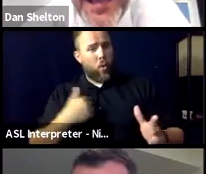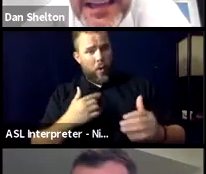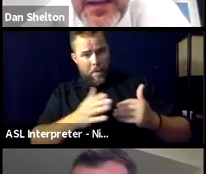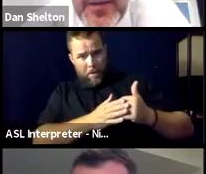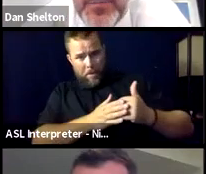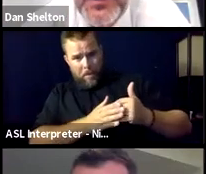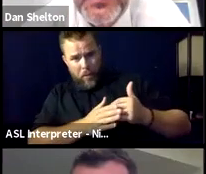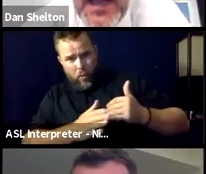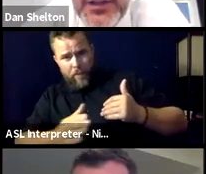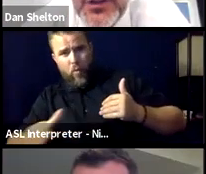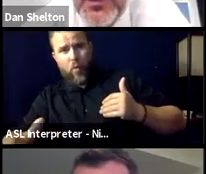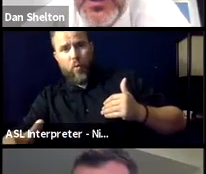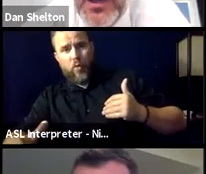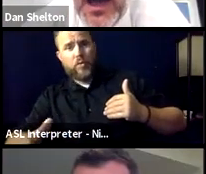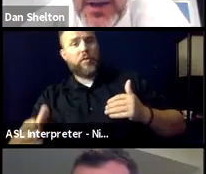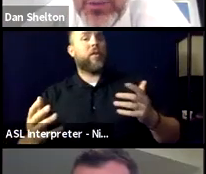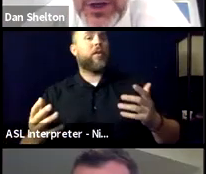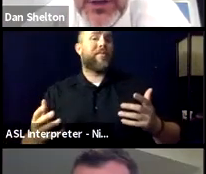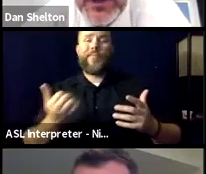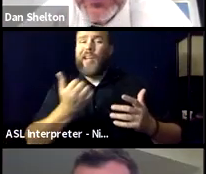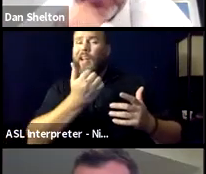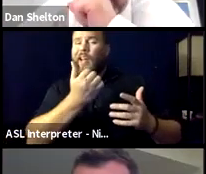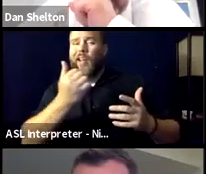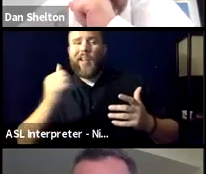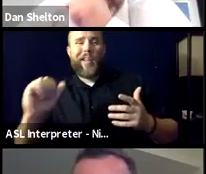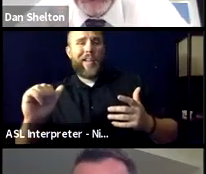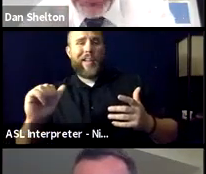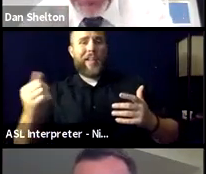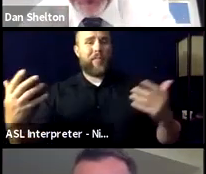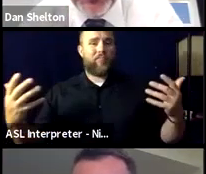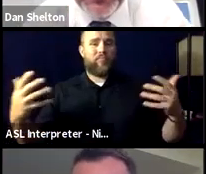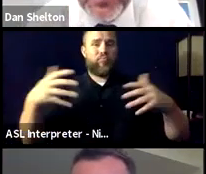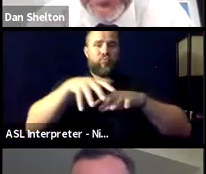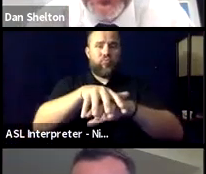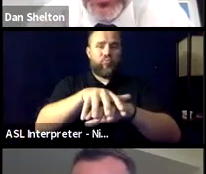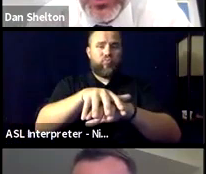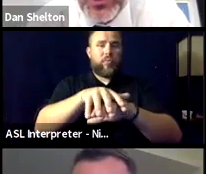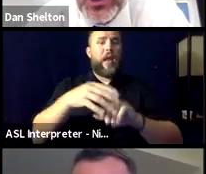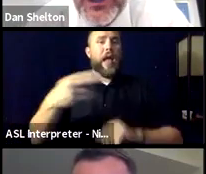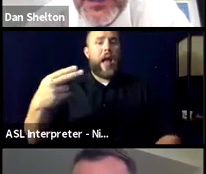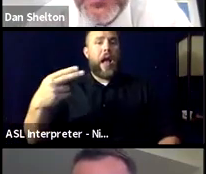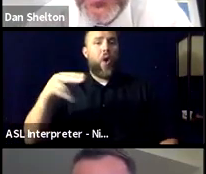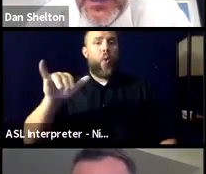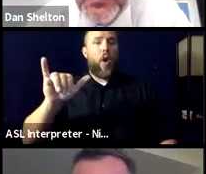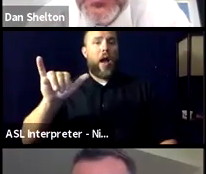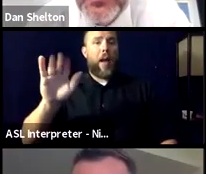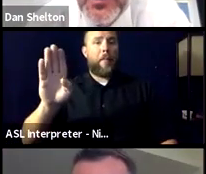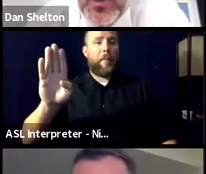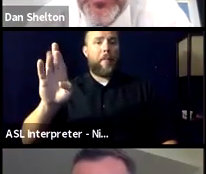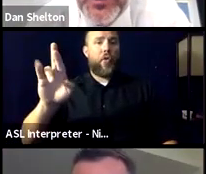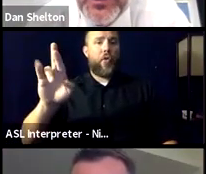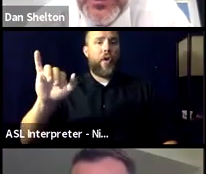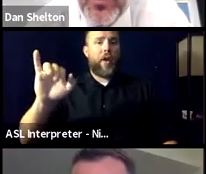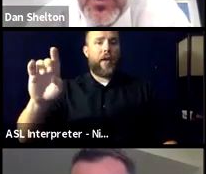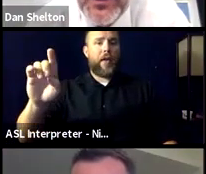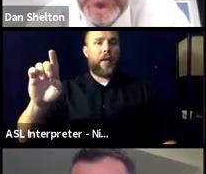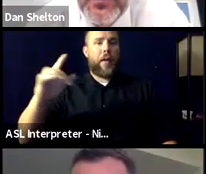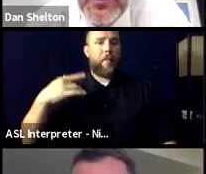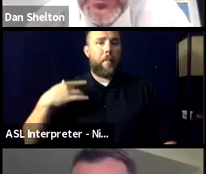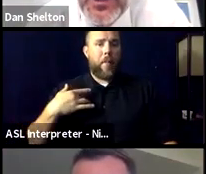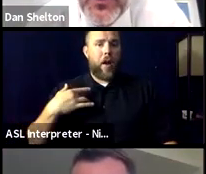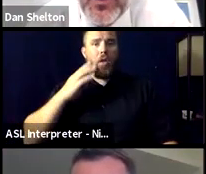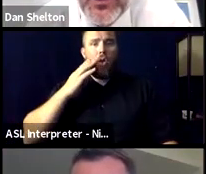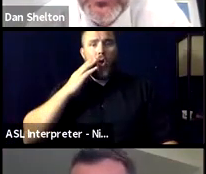forward, any potential hybrid model, at least in the early stages, would be